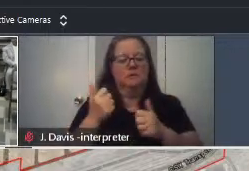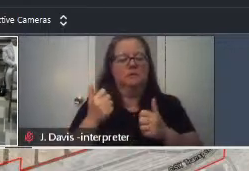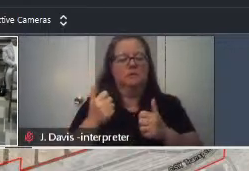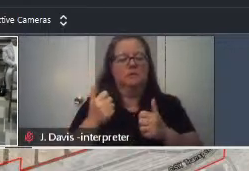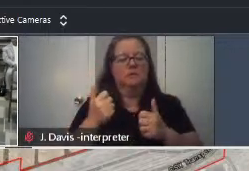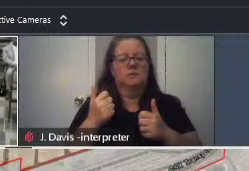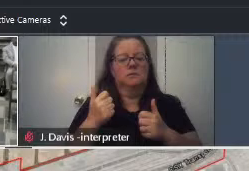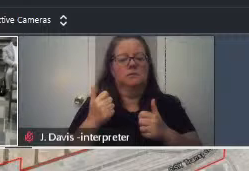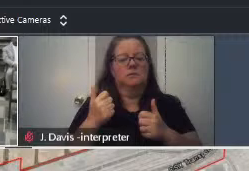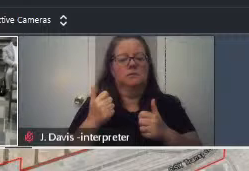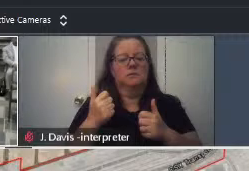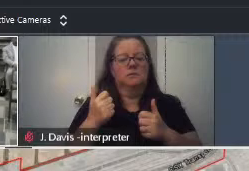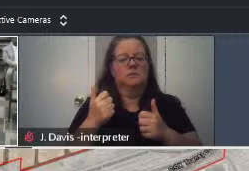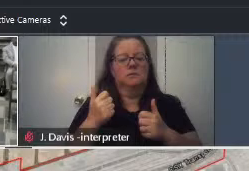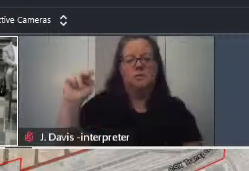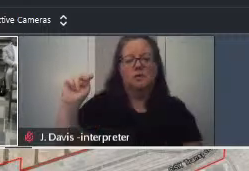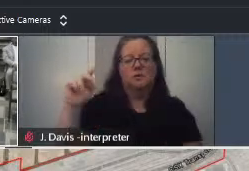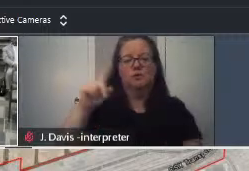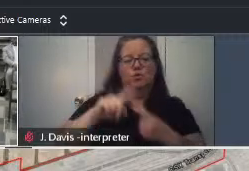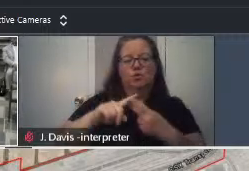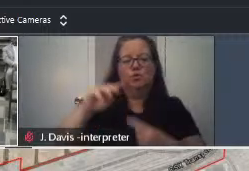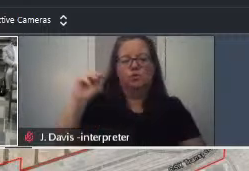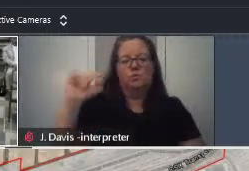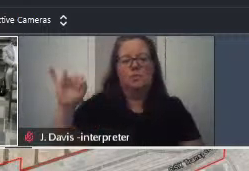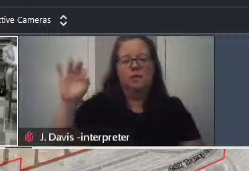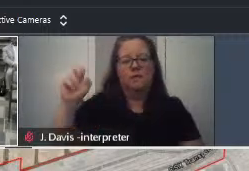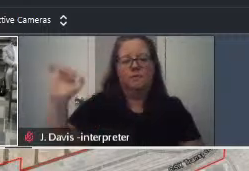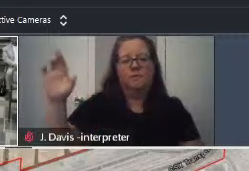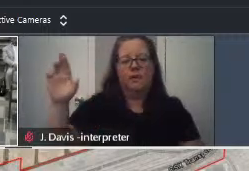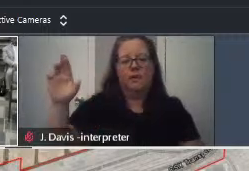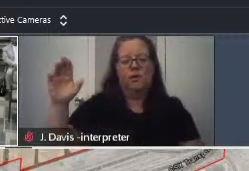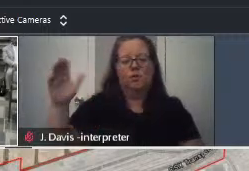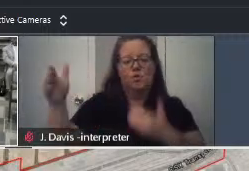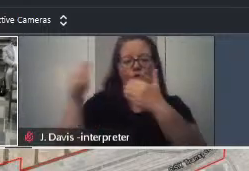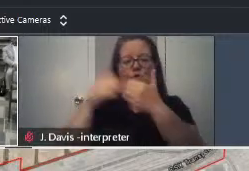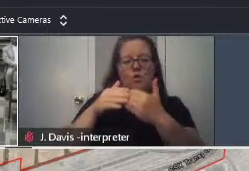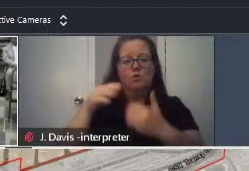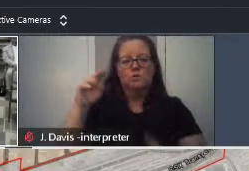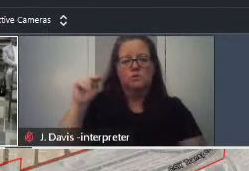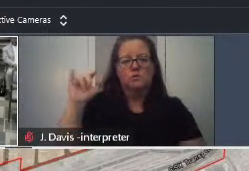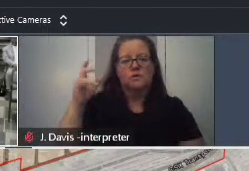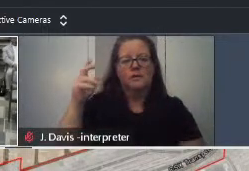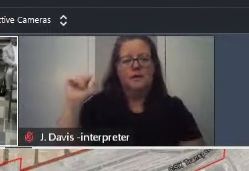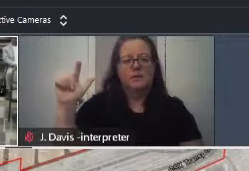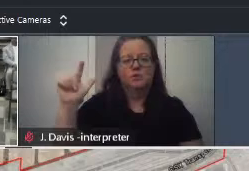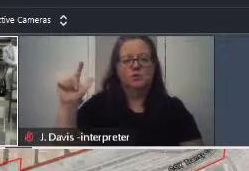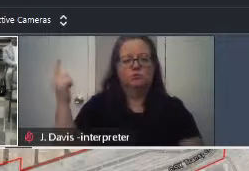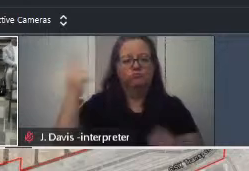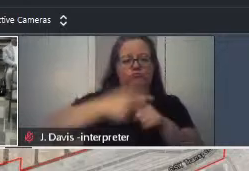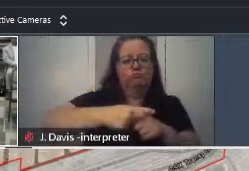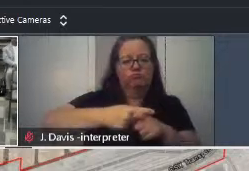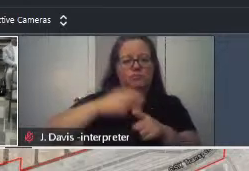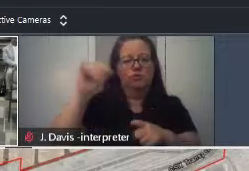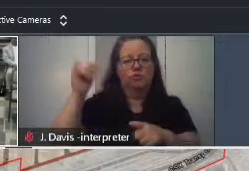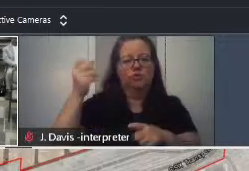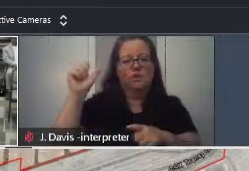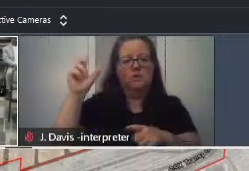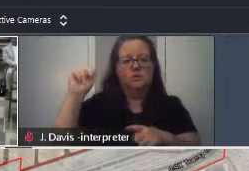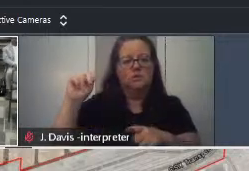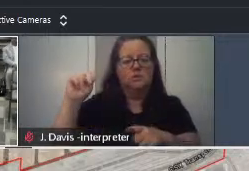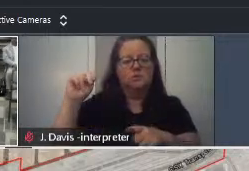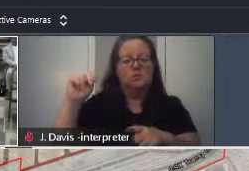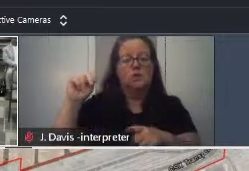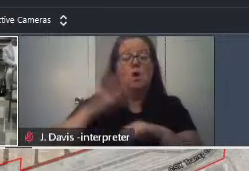from Tillman to roughly Mayfair Street near where National connects up with Jackson Avenue. On the